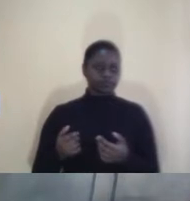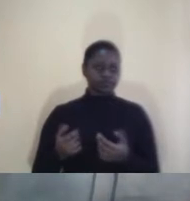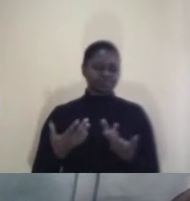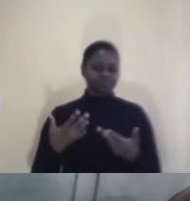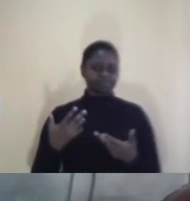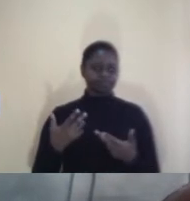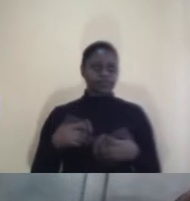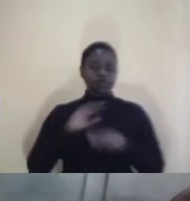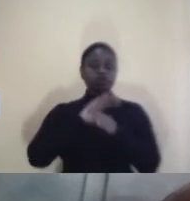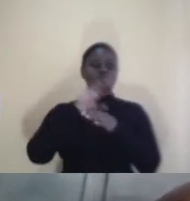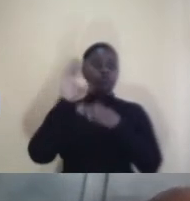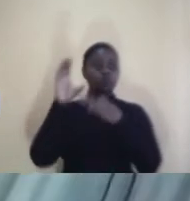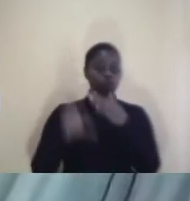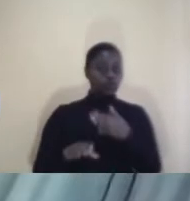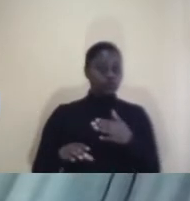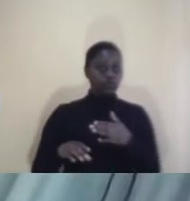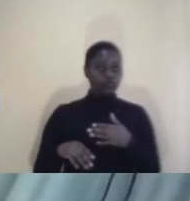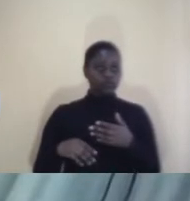To conclude,